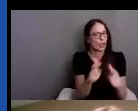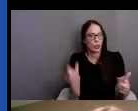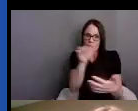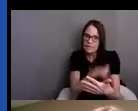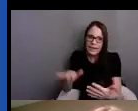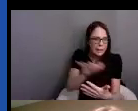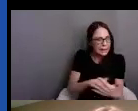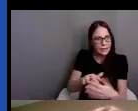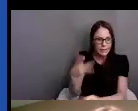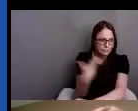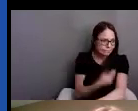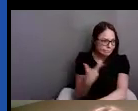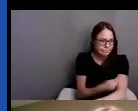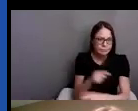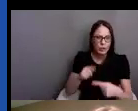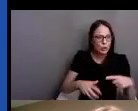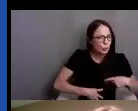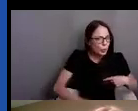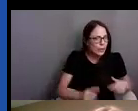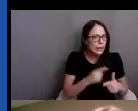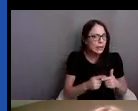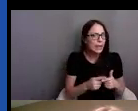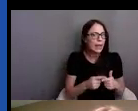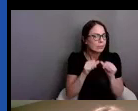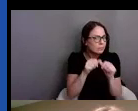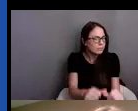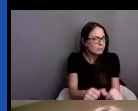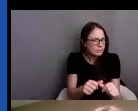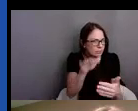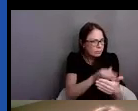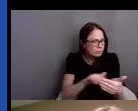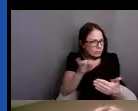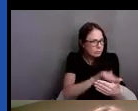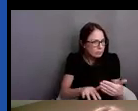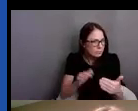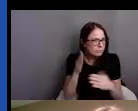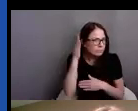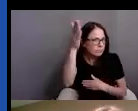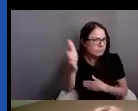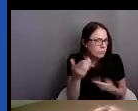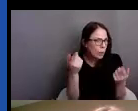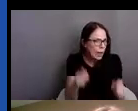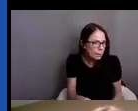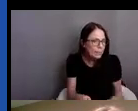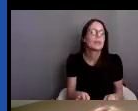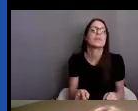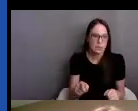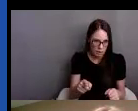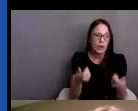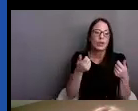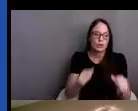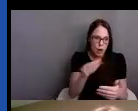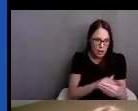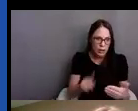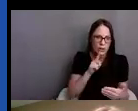looking prospectively at how those women do. Those trials are in progress, fortunately. We do have data so far on